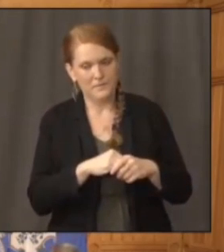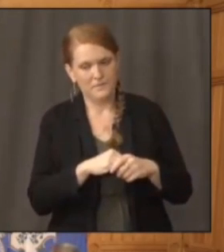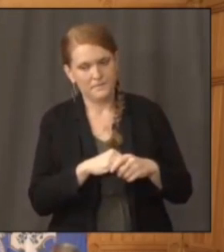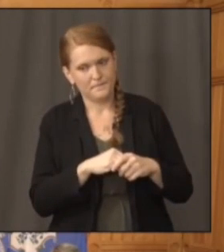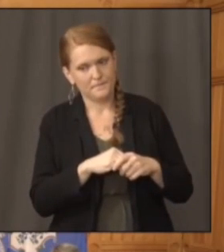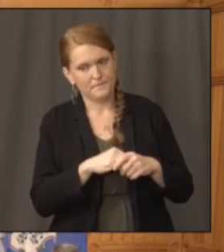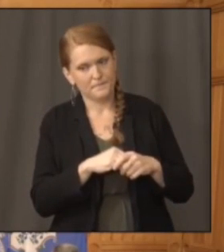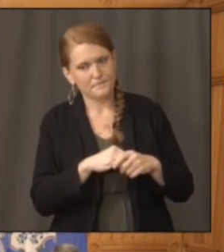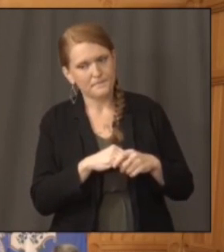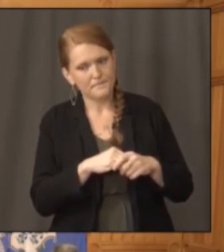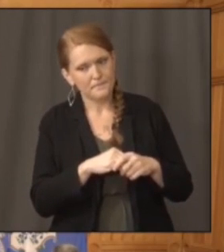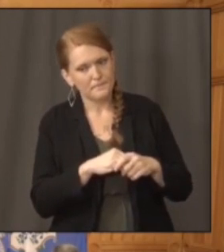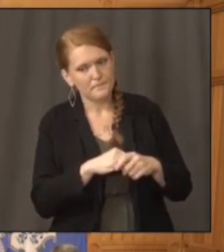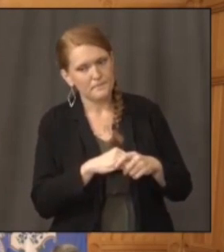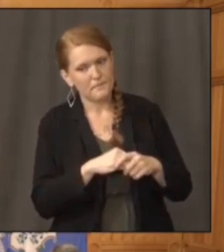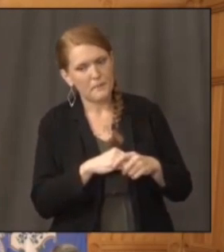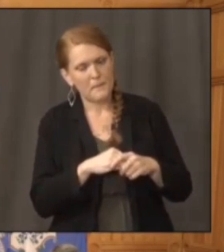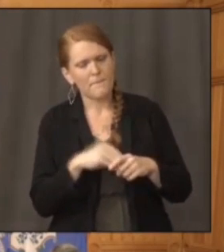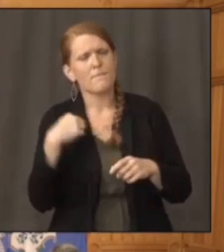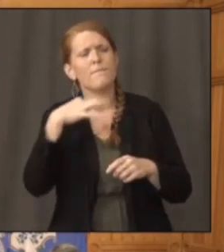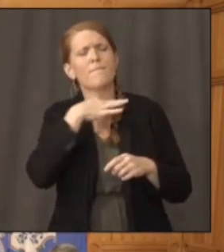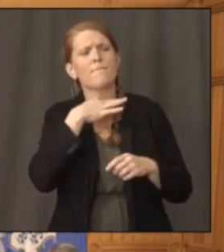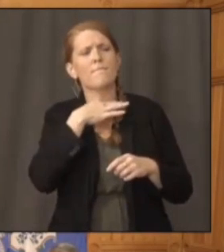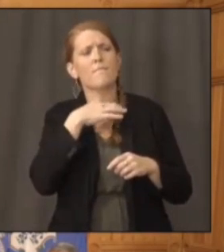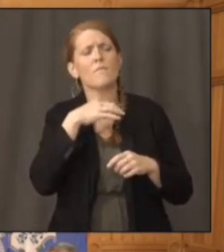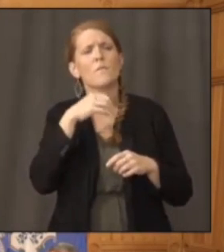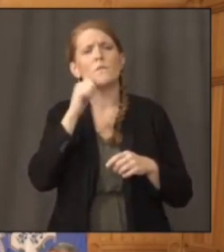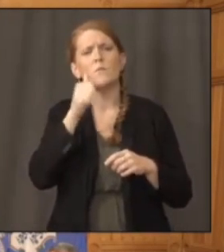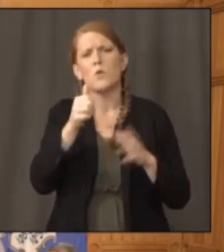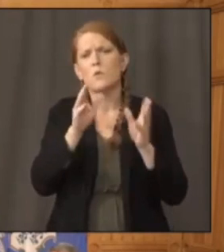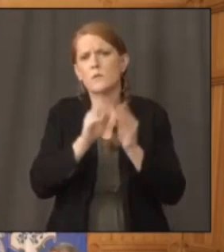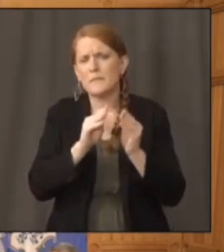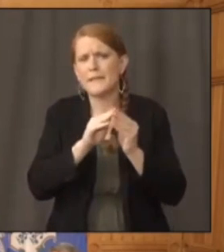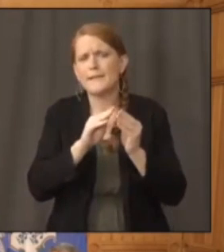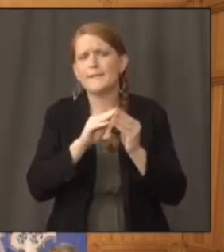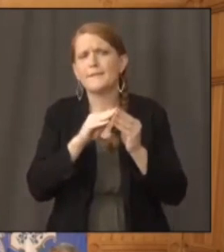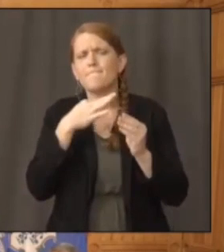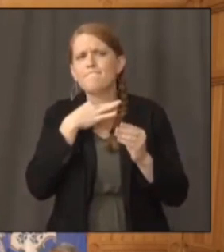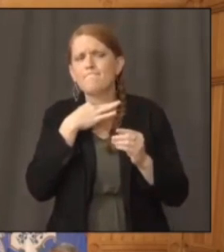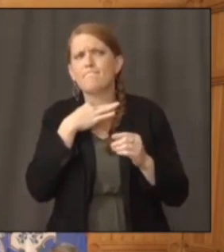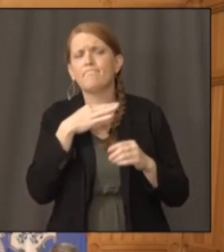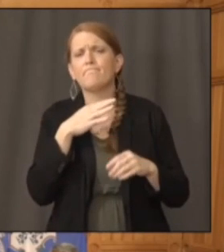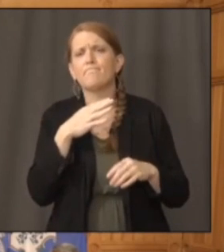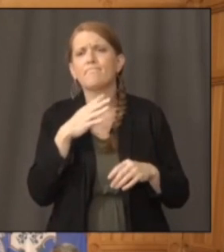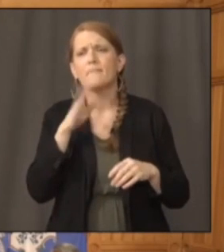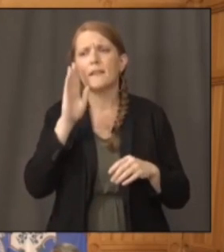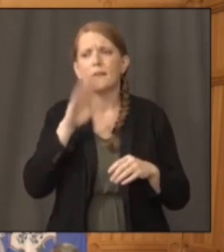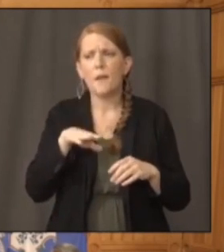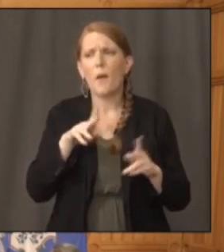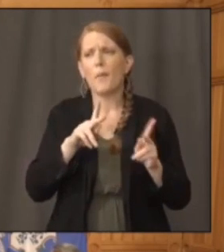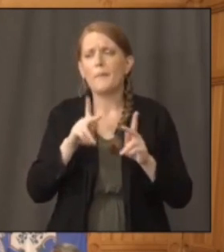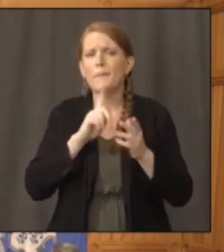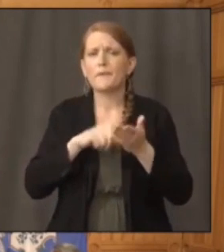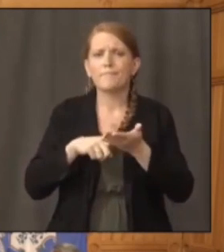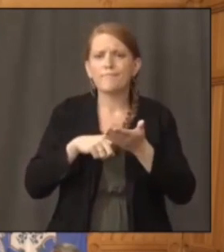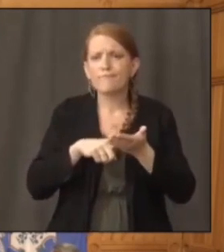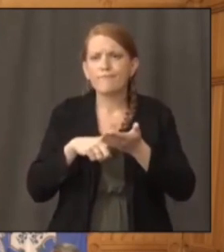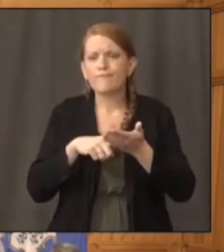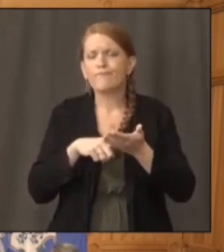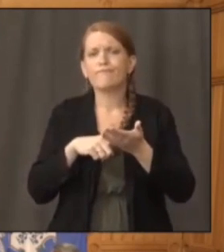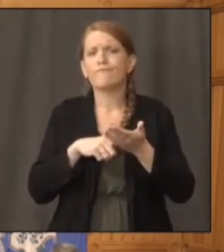we can expand a little more on tomorrow's meeting, there's been talk about, if